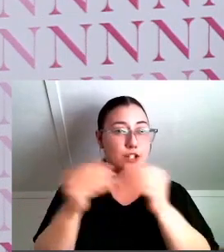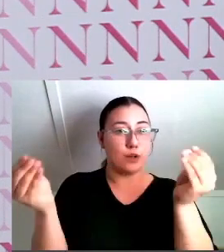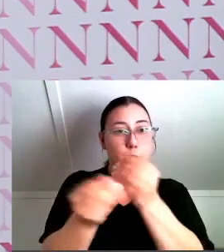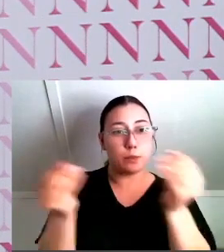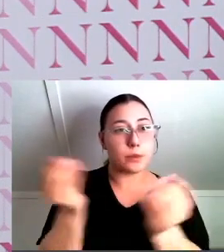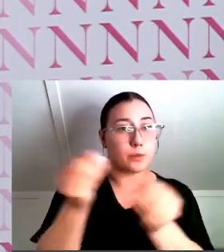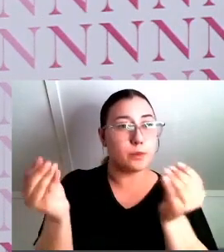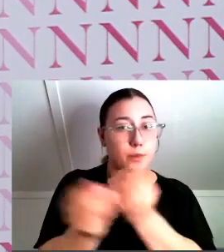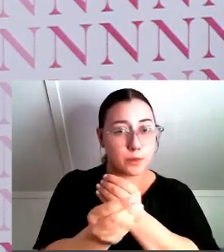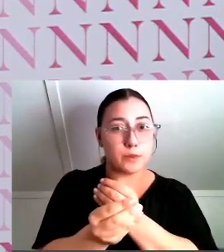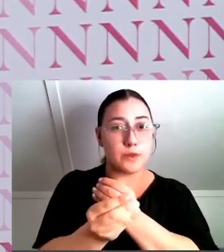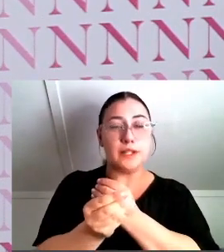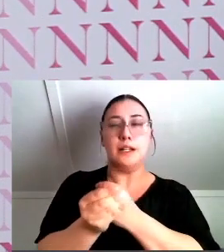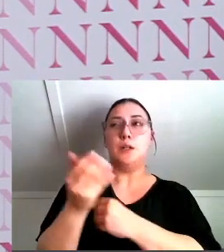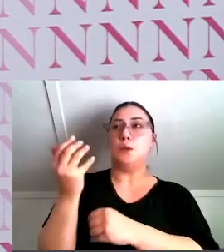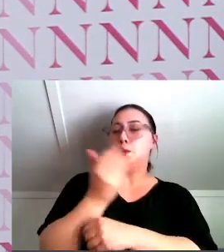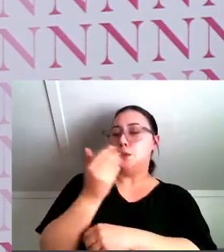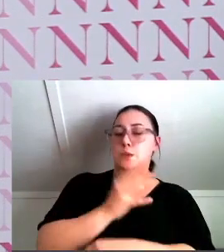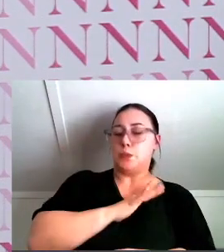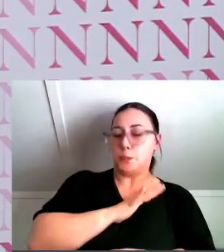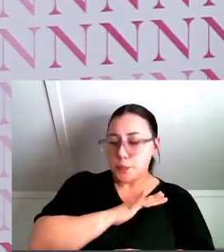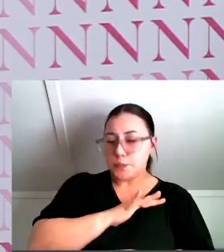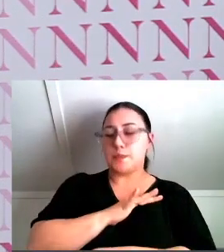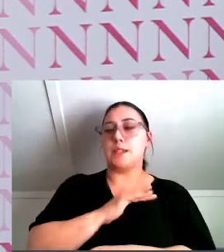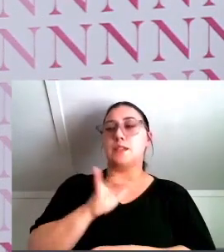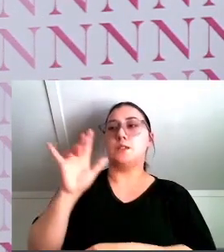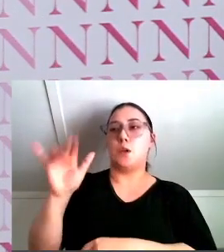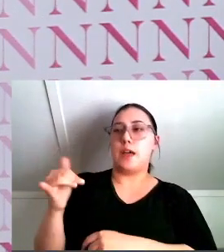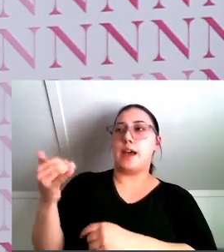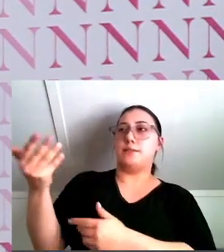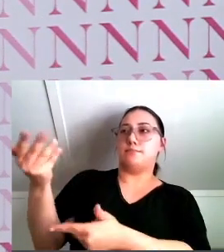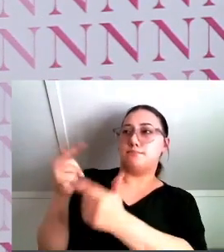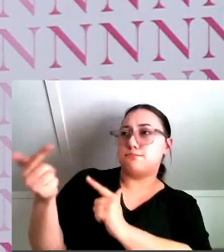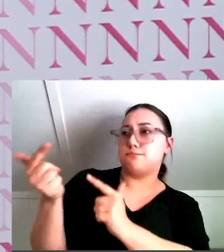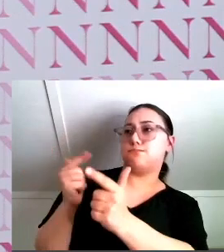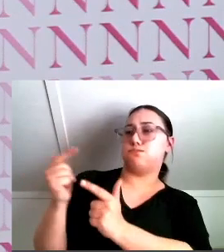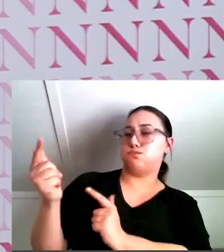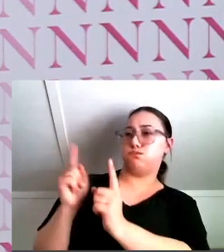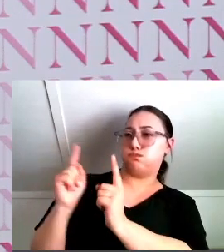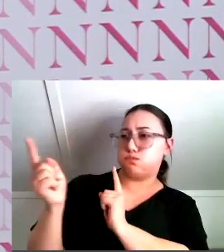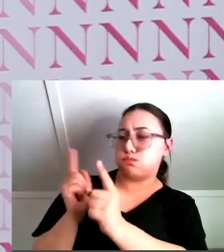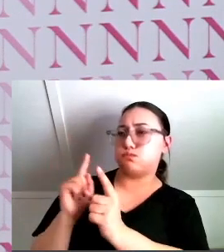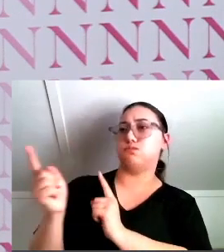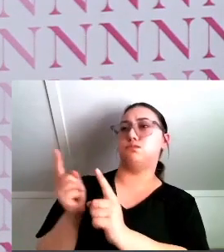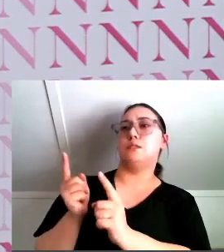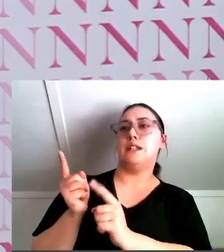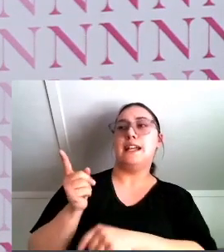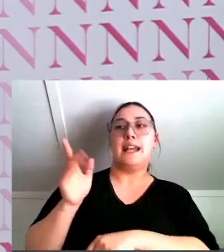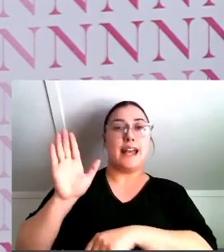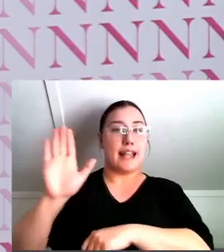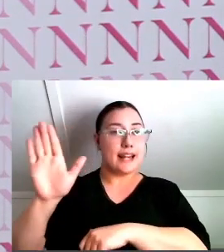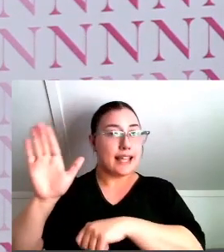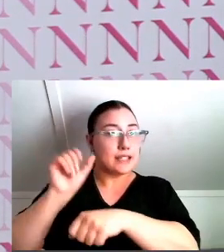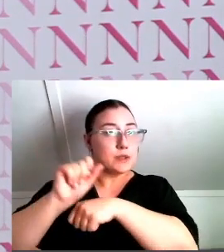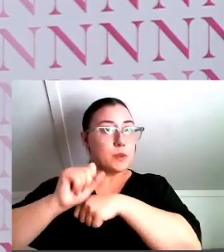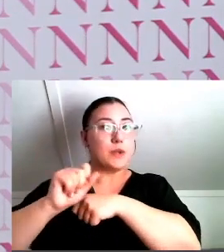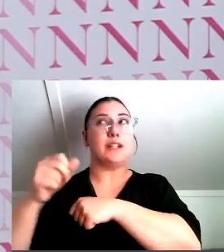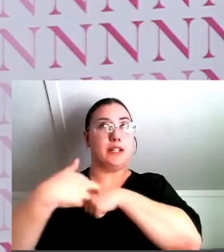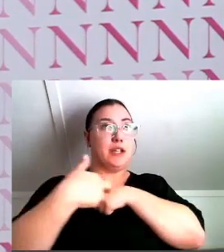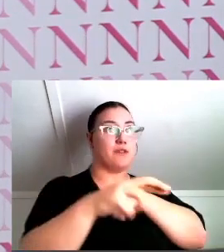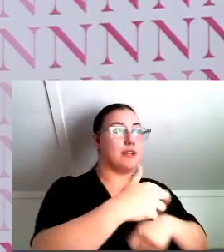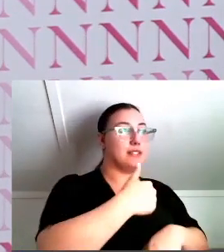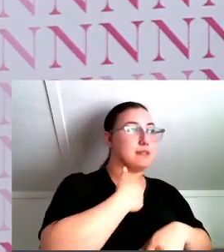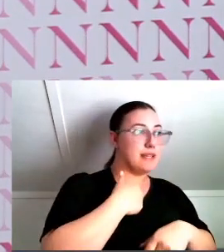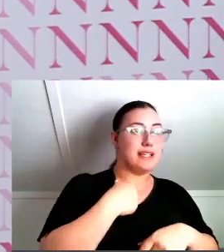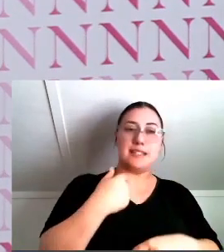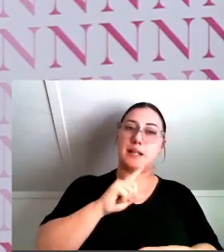that have built up over time. And as Angel referenced, a lot of my work with Edenville has been very instructive in creating this context.